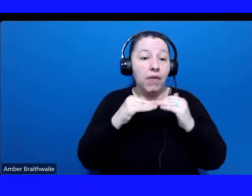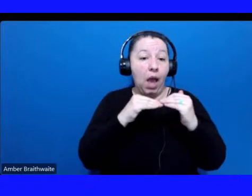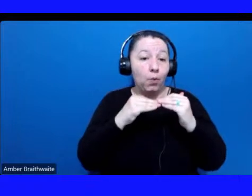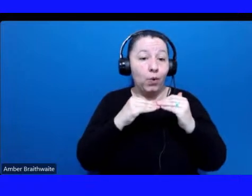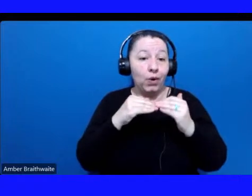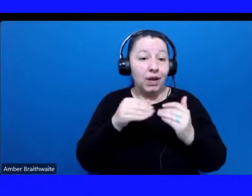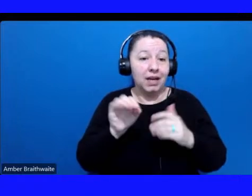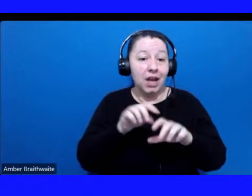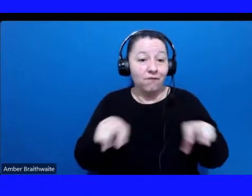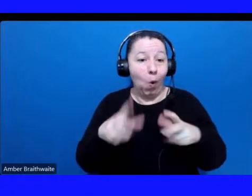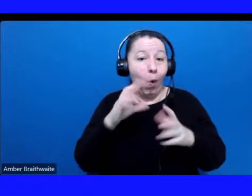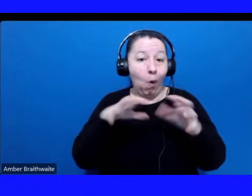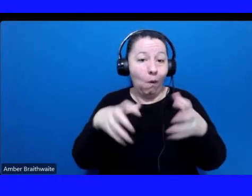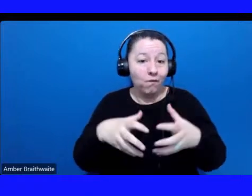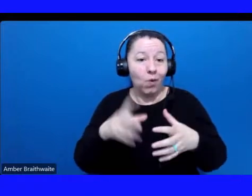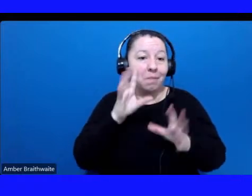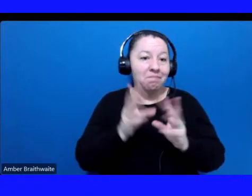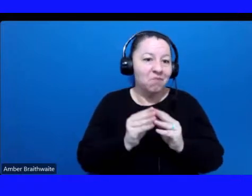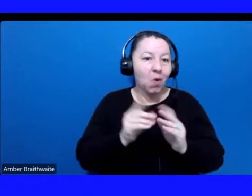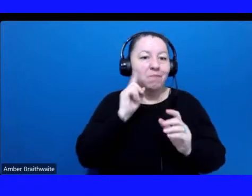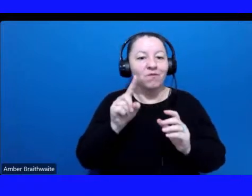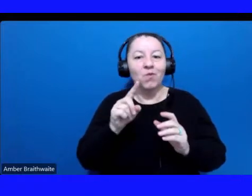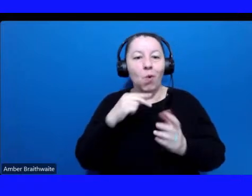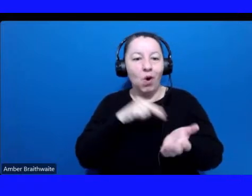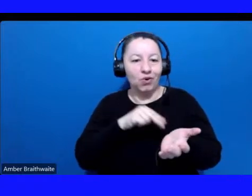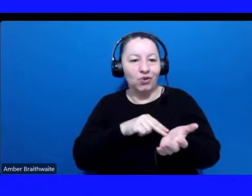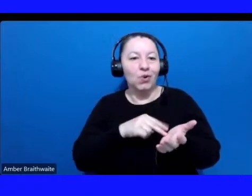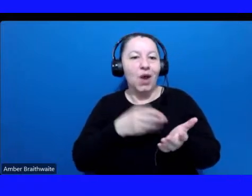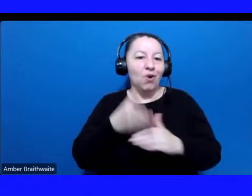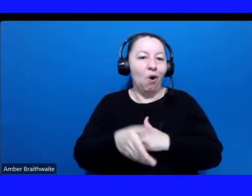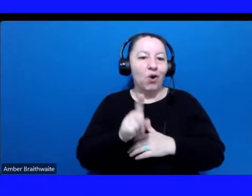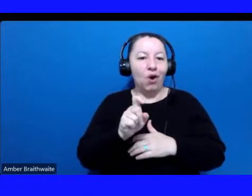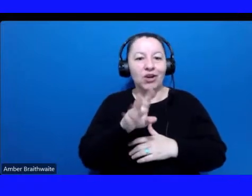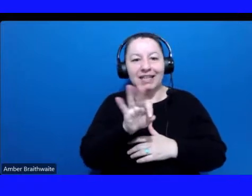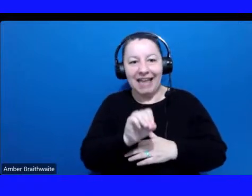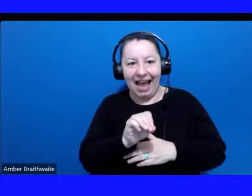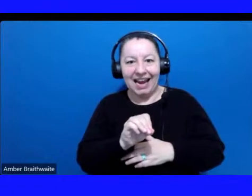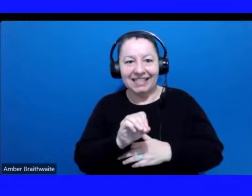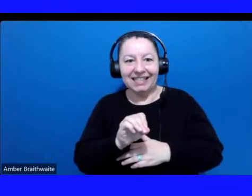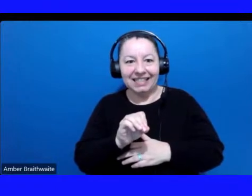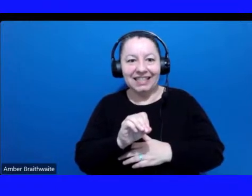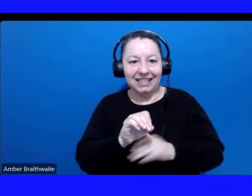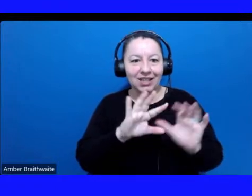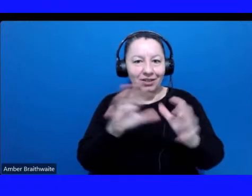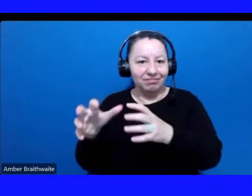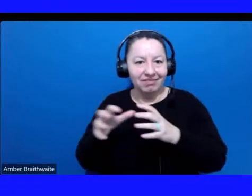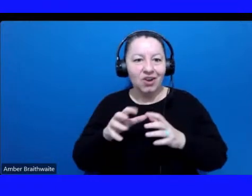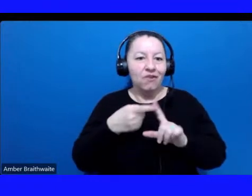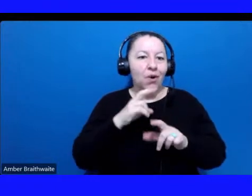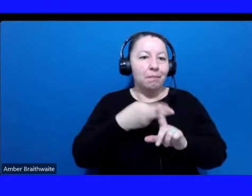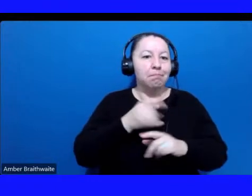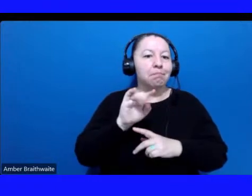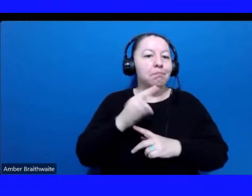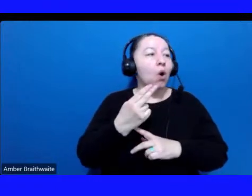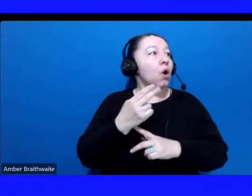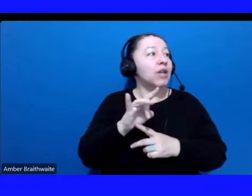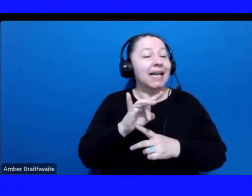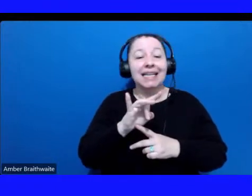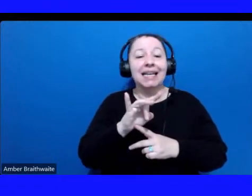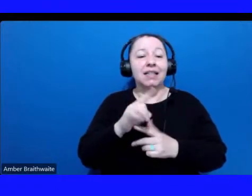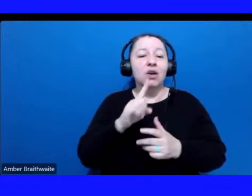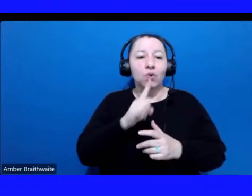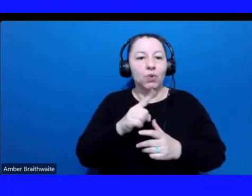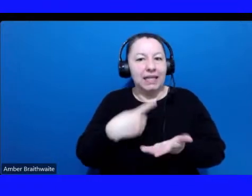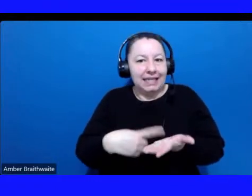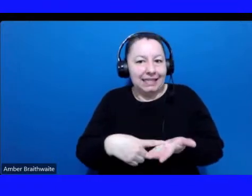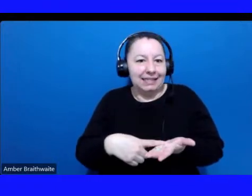annual competencies for nurse leaders, focus on continuing education, development, certifications. We will also create a